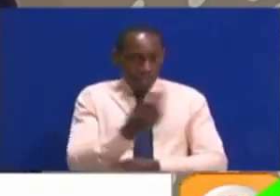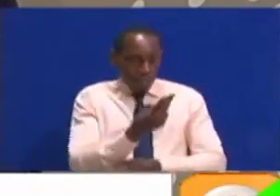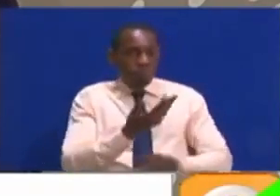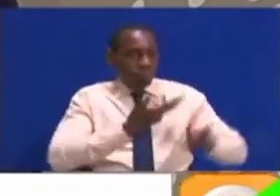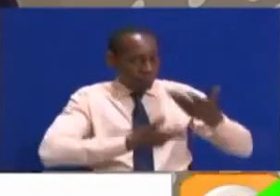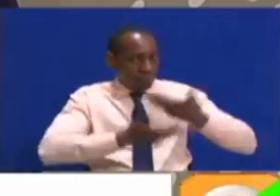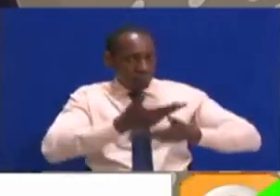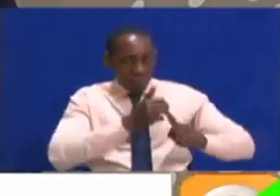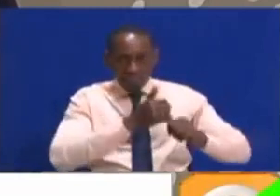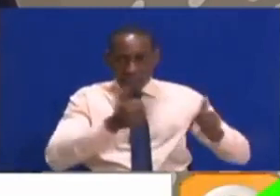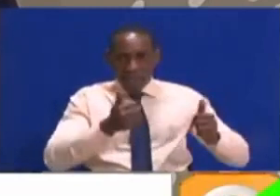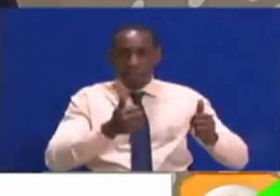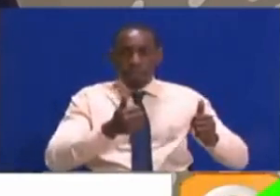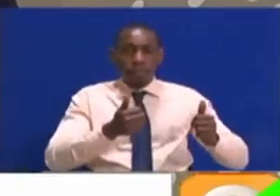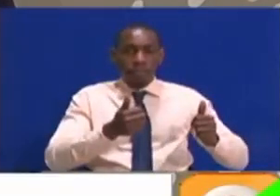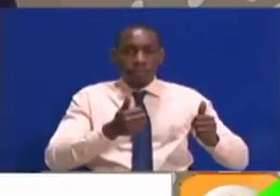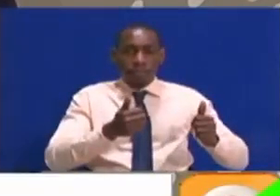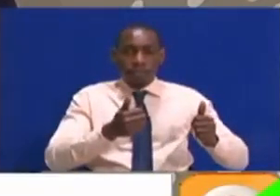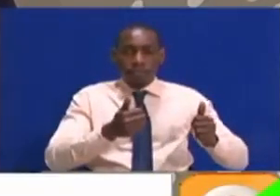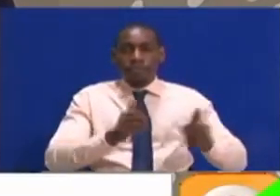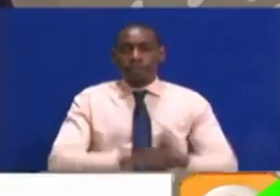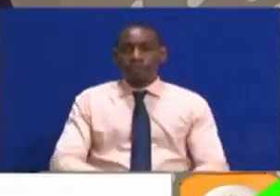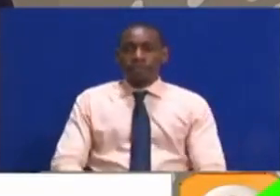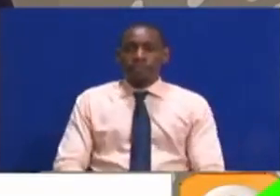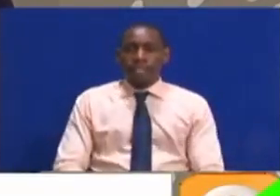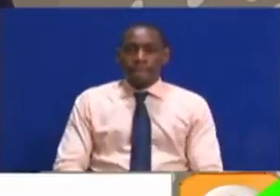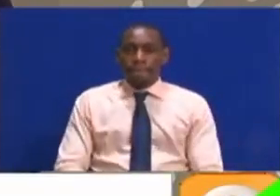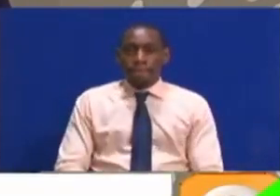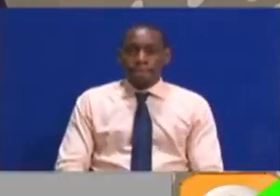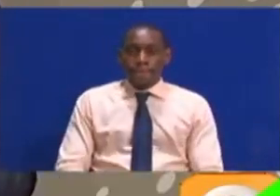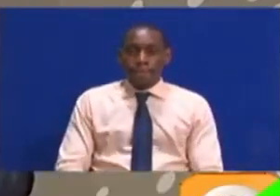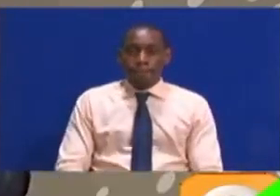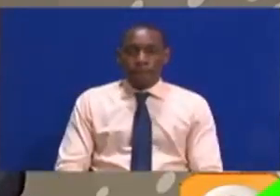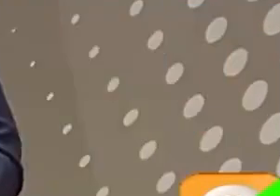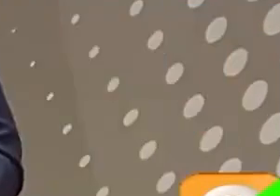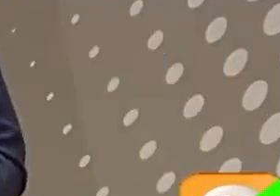table, dining and whining together. That's my punchline.